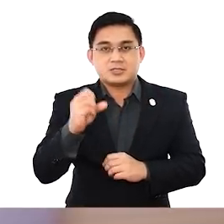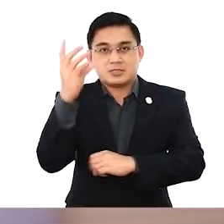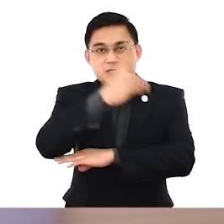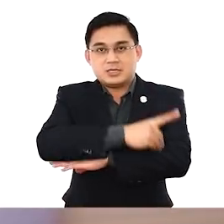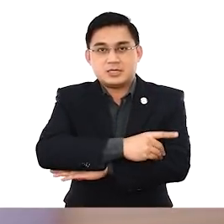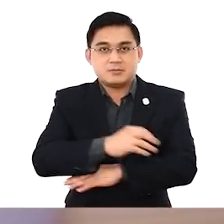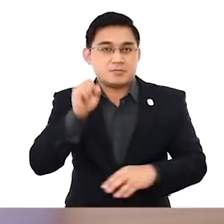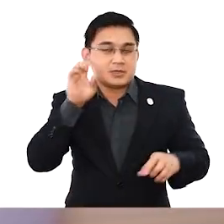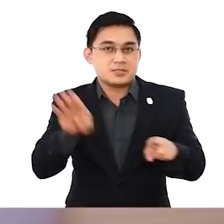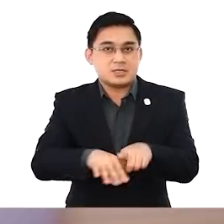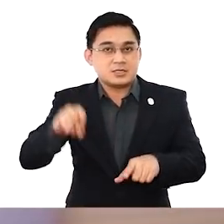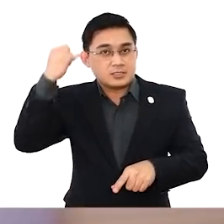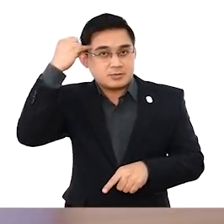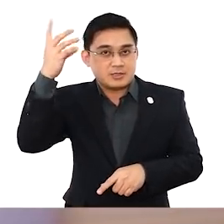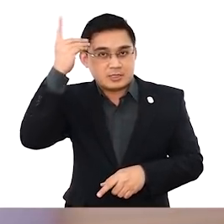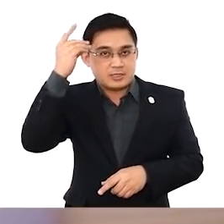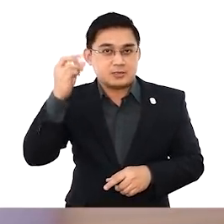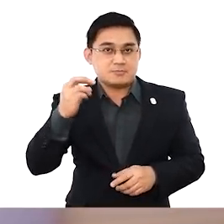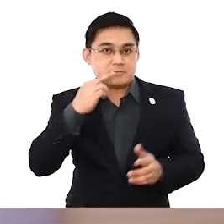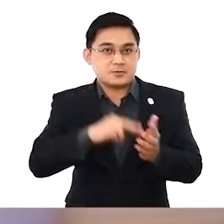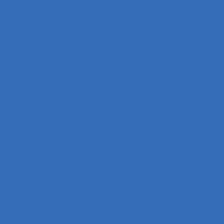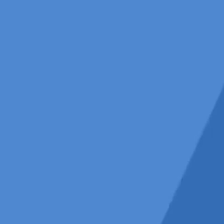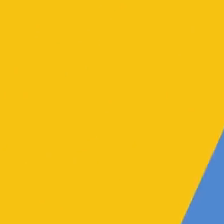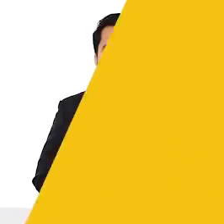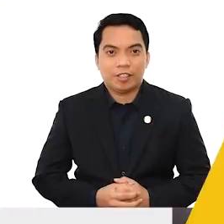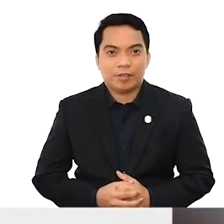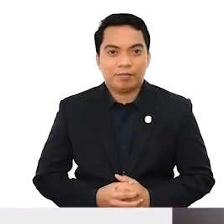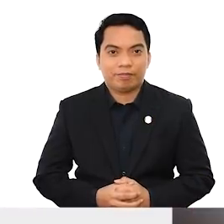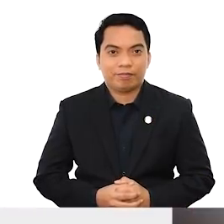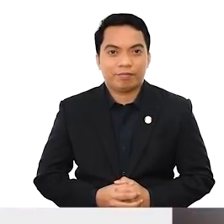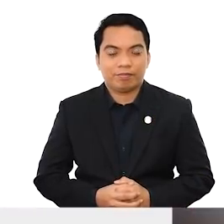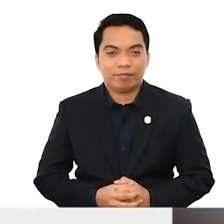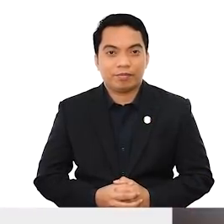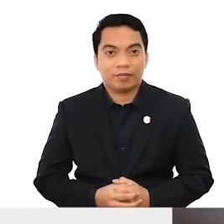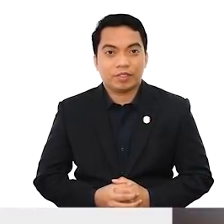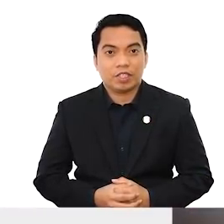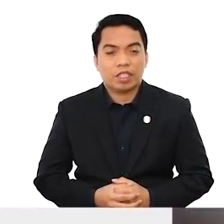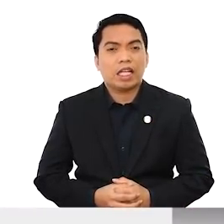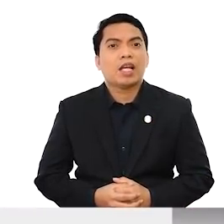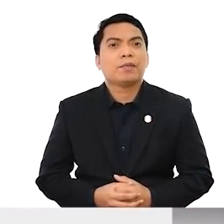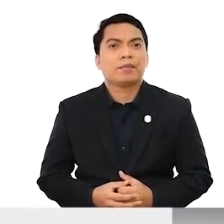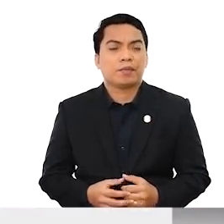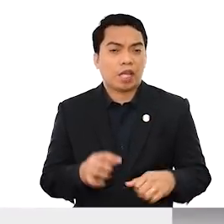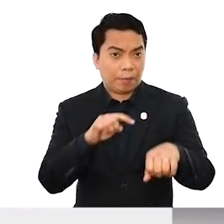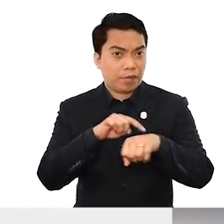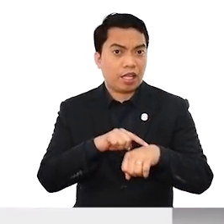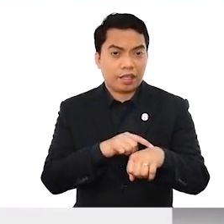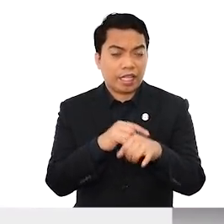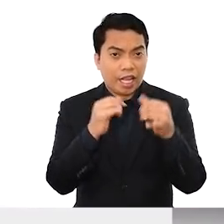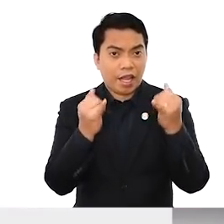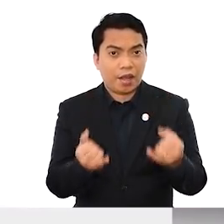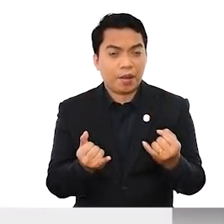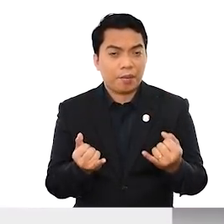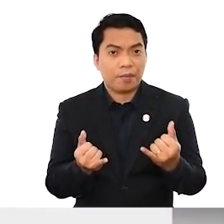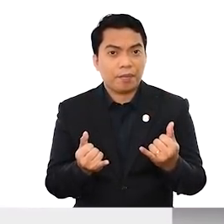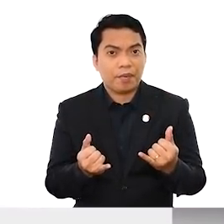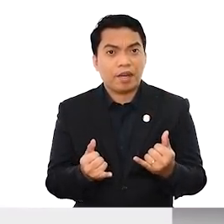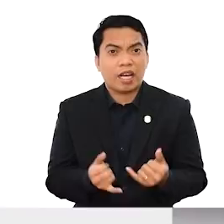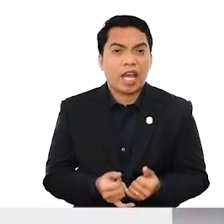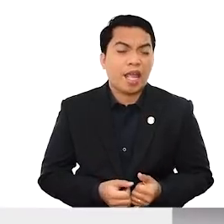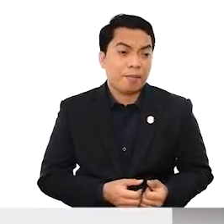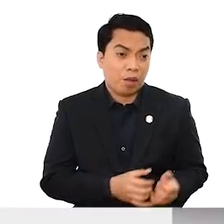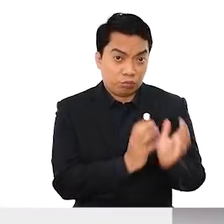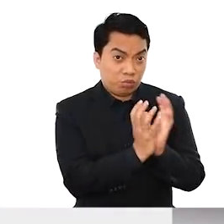Day. Brother Jeff De Leon tells us more. During these times of self-isolation, replacing boredom